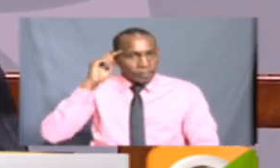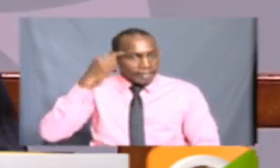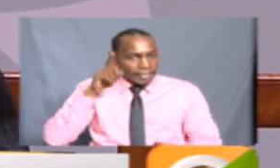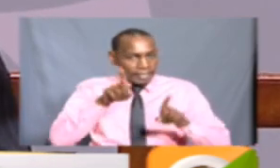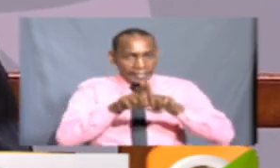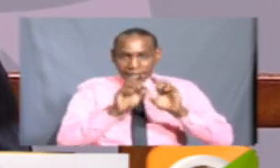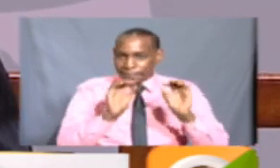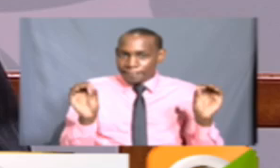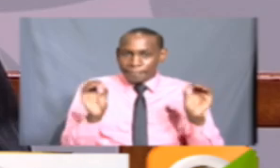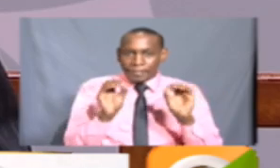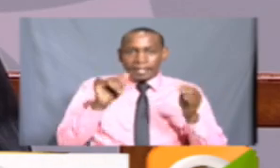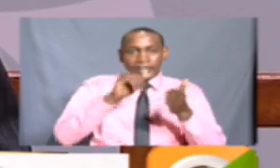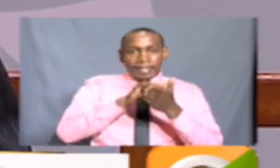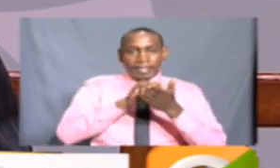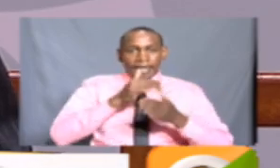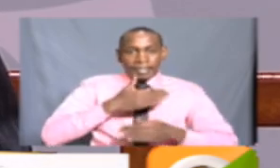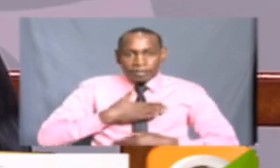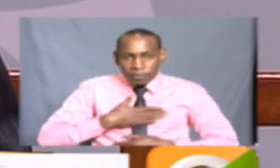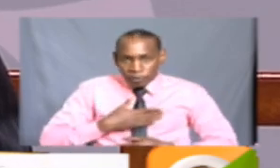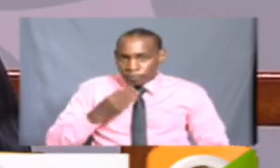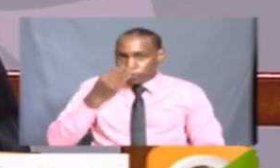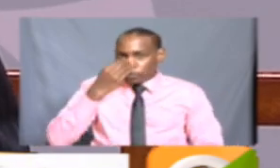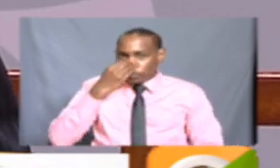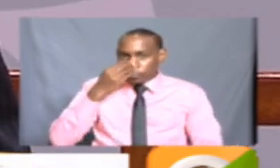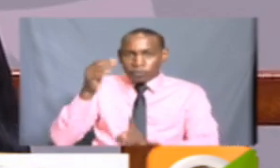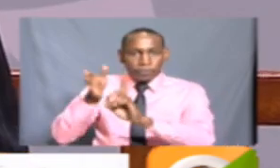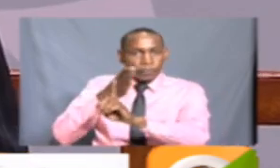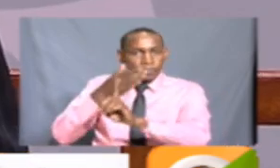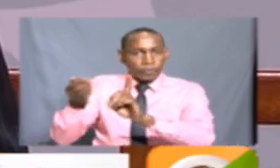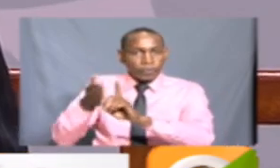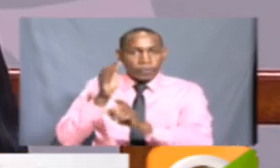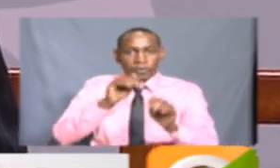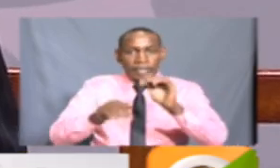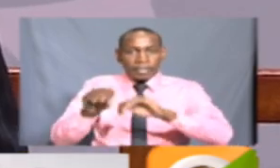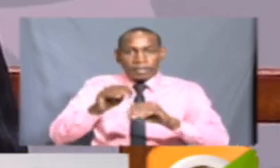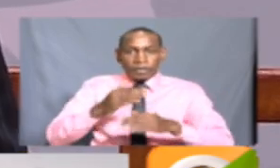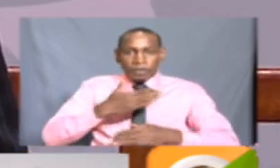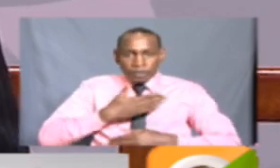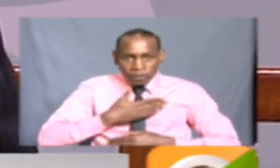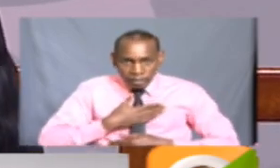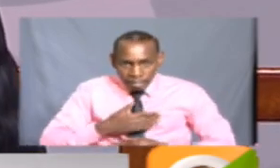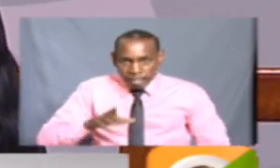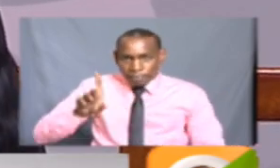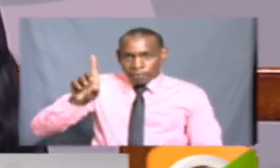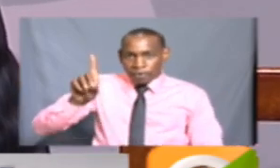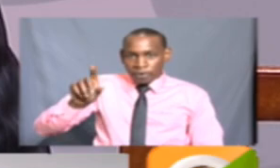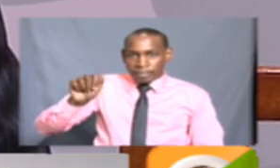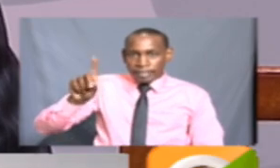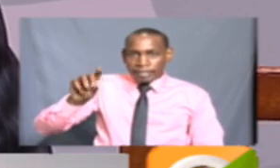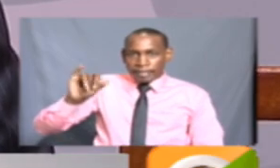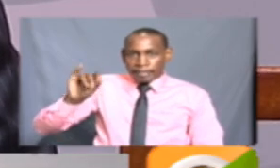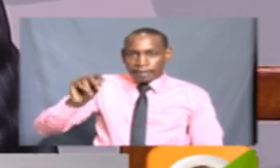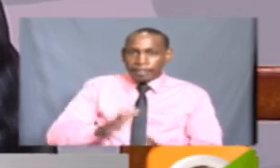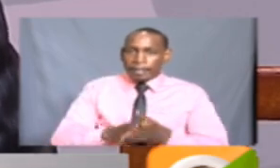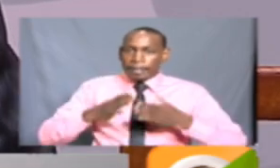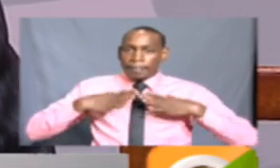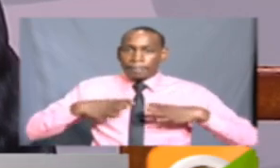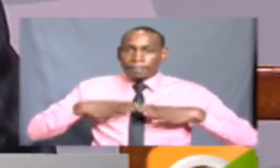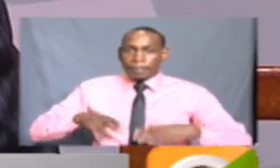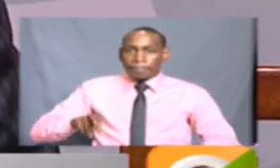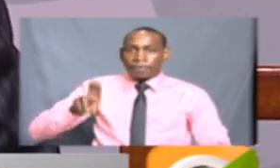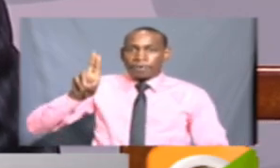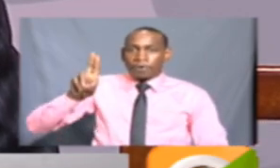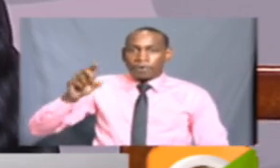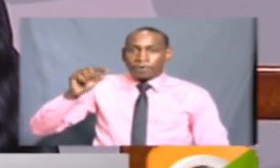I don't think that Honorable Ruto influenced the election of Honorable David Ocheng. The people of Ugenya